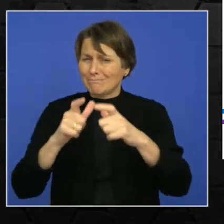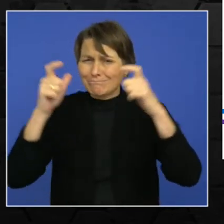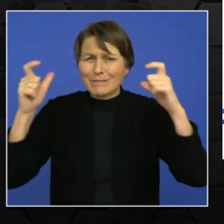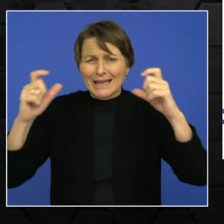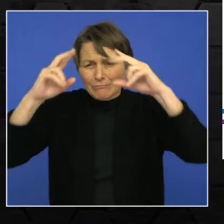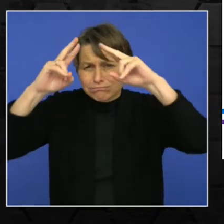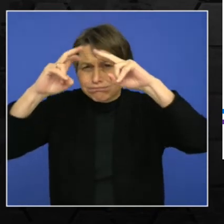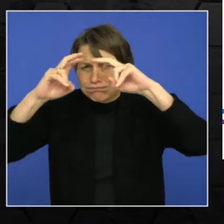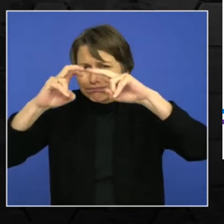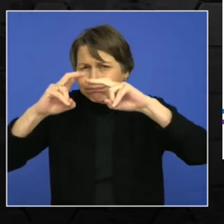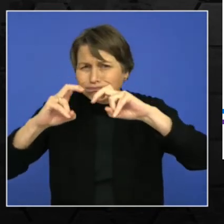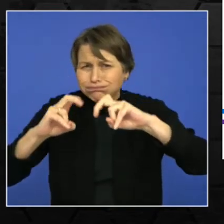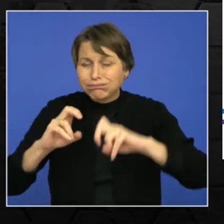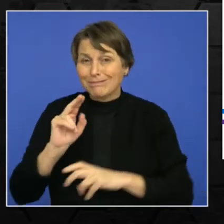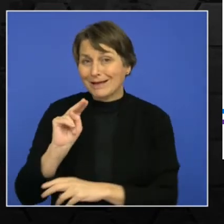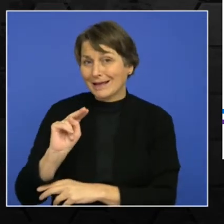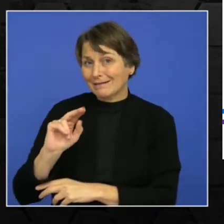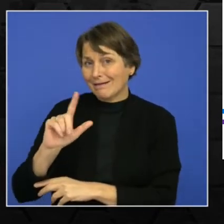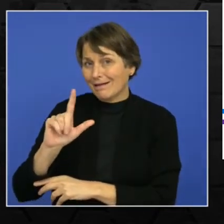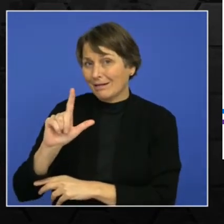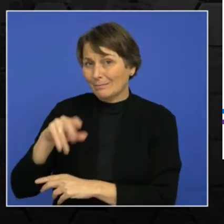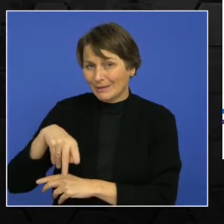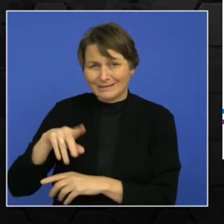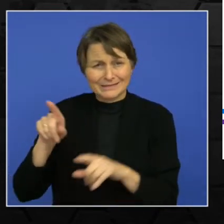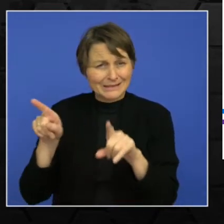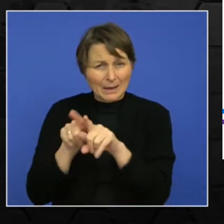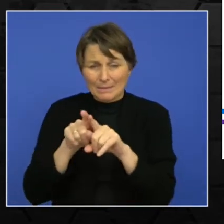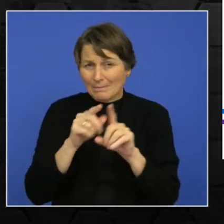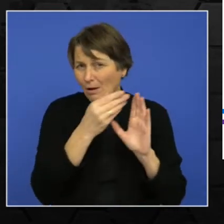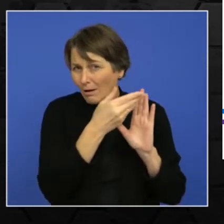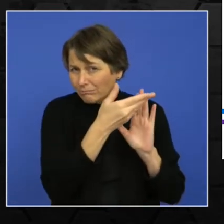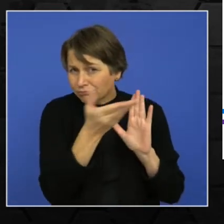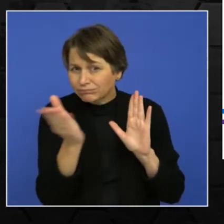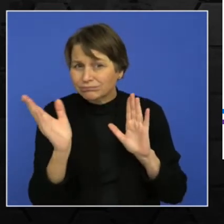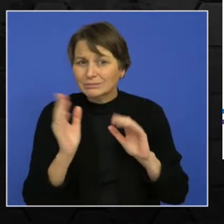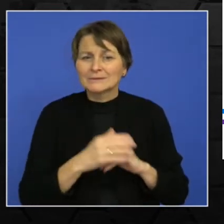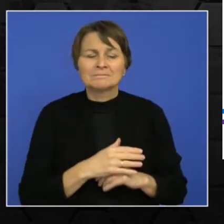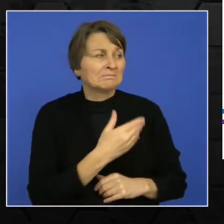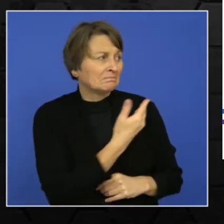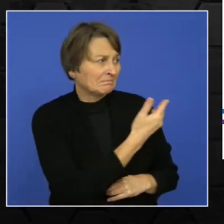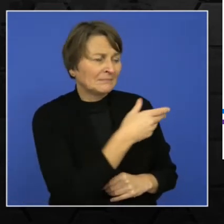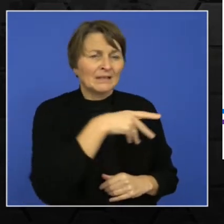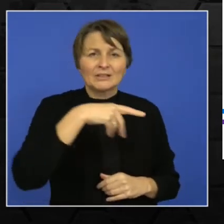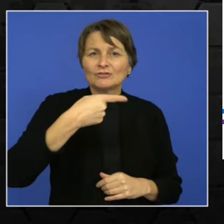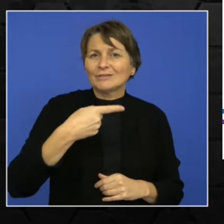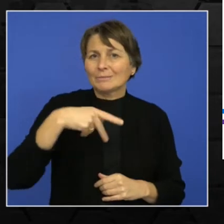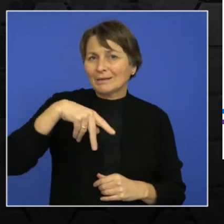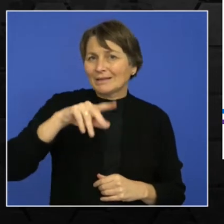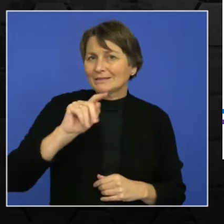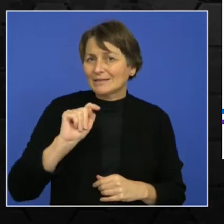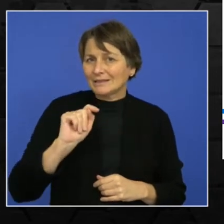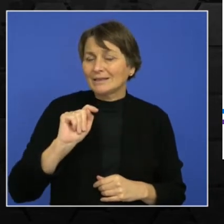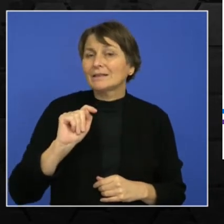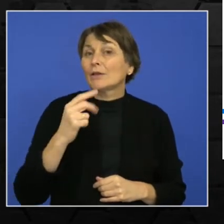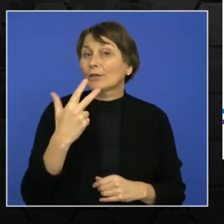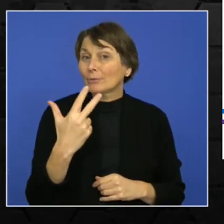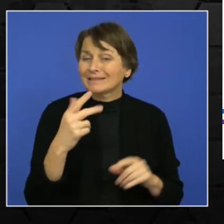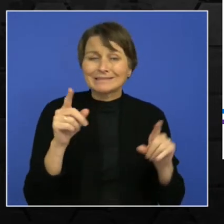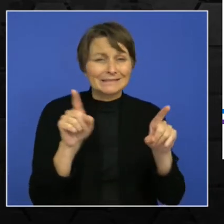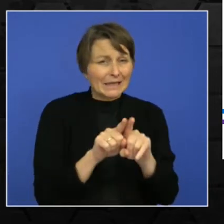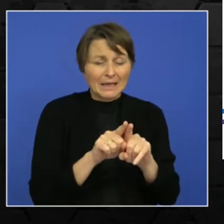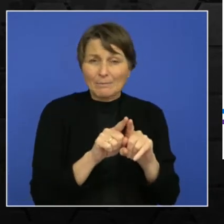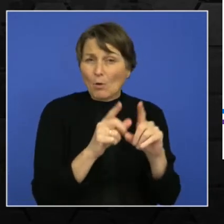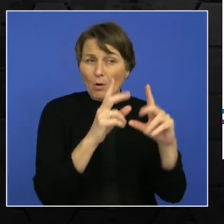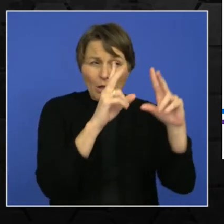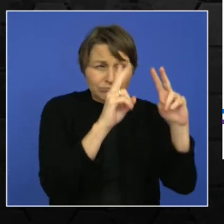that comes under the domain of NLP as well. GitHub Copilot, that comes under NLP as well. Like you will see this